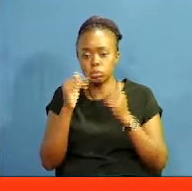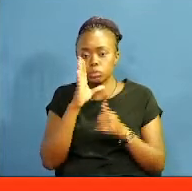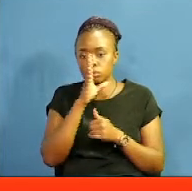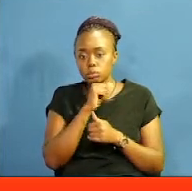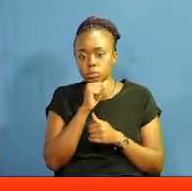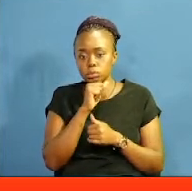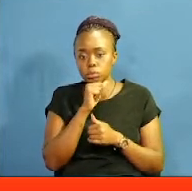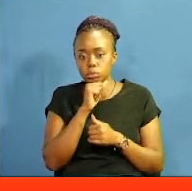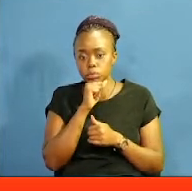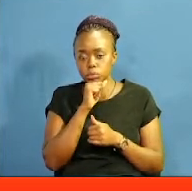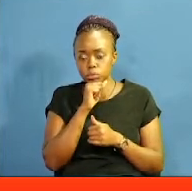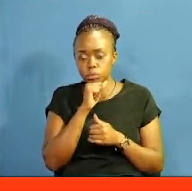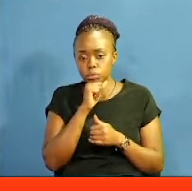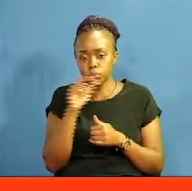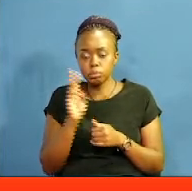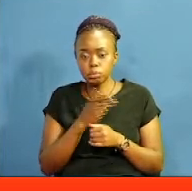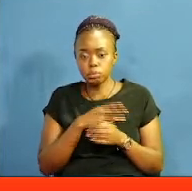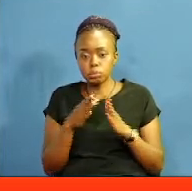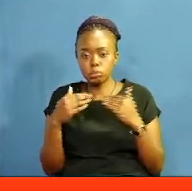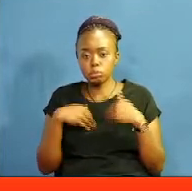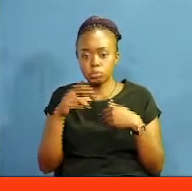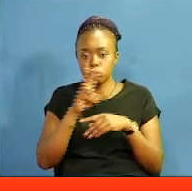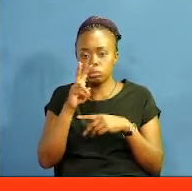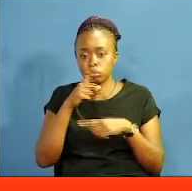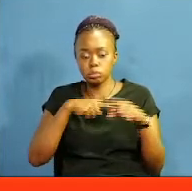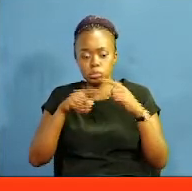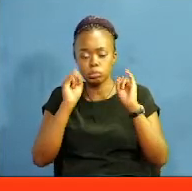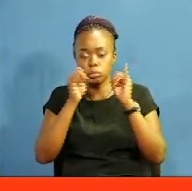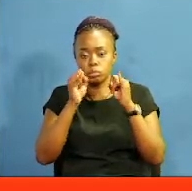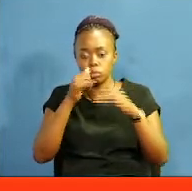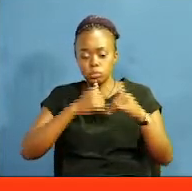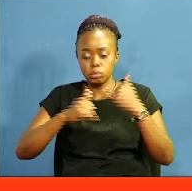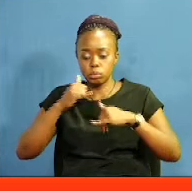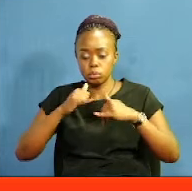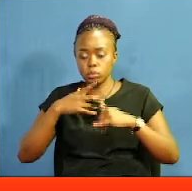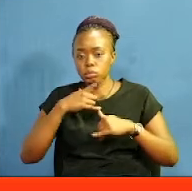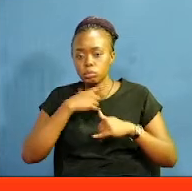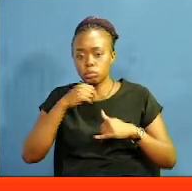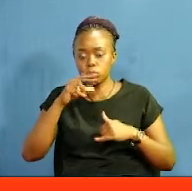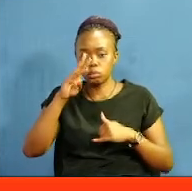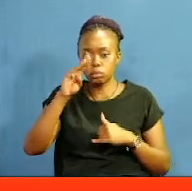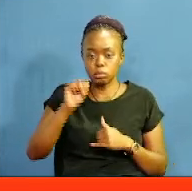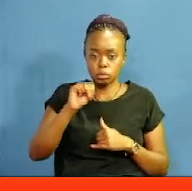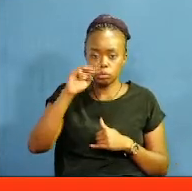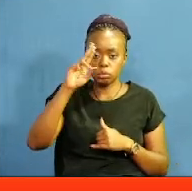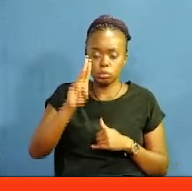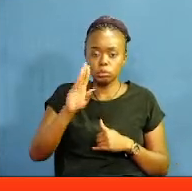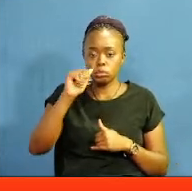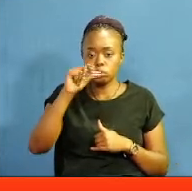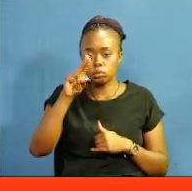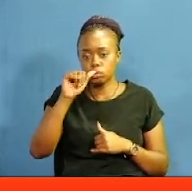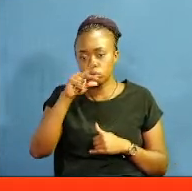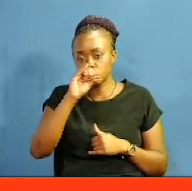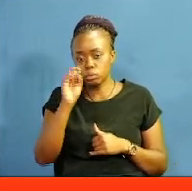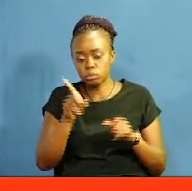Wakili, we have seen on this status round you're having new players like Mwangi wa Iria coming in. We've